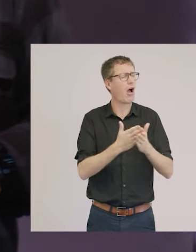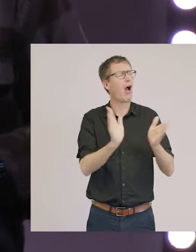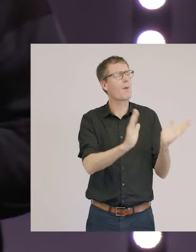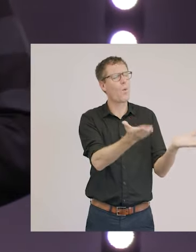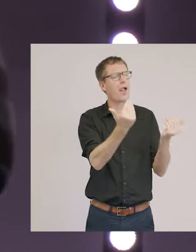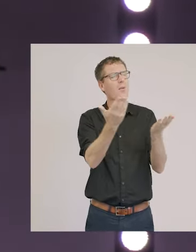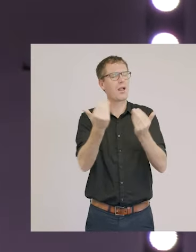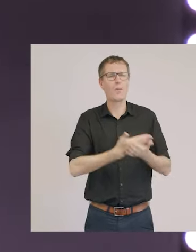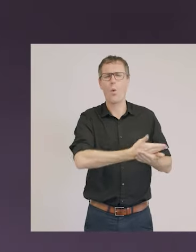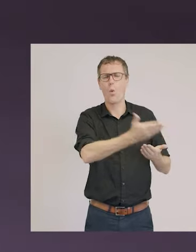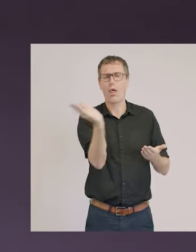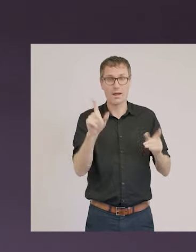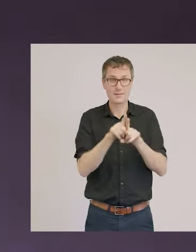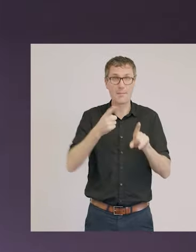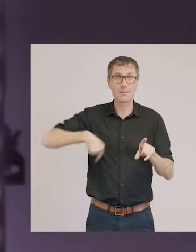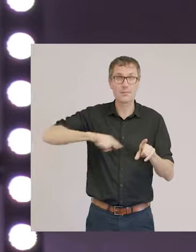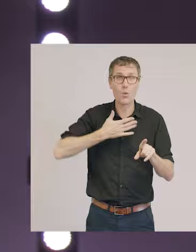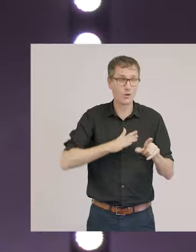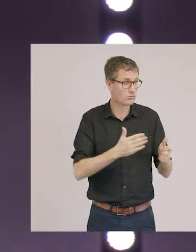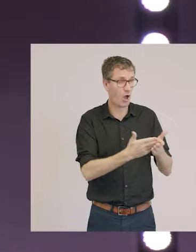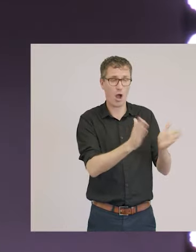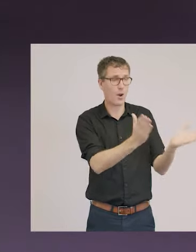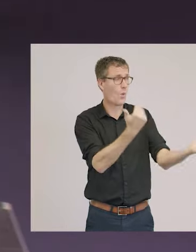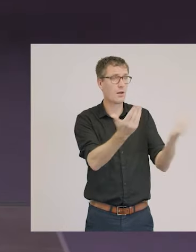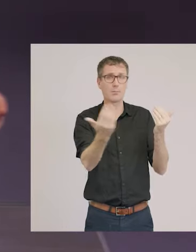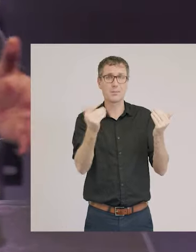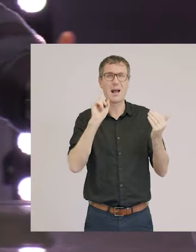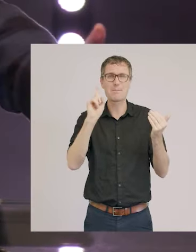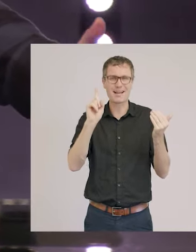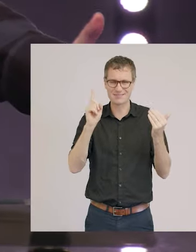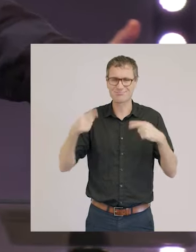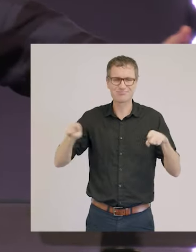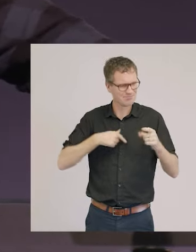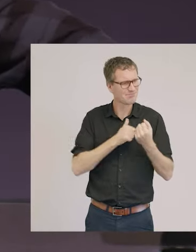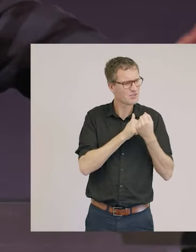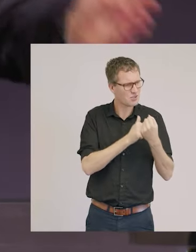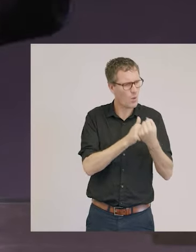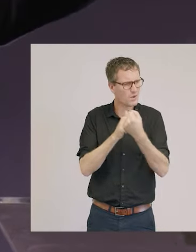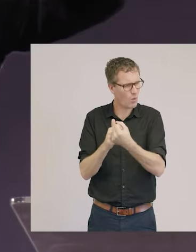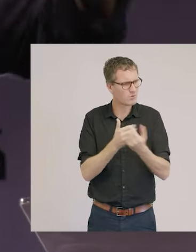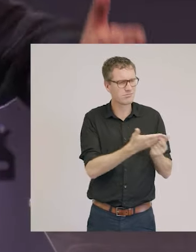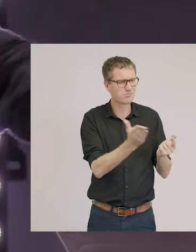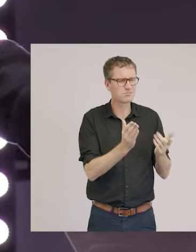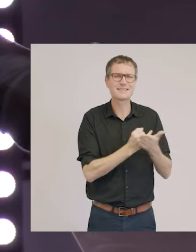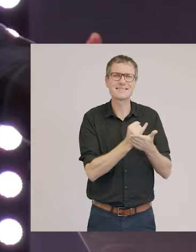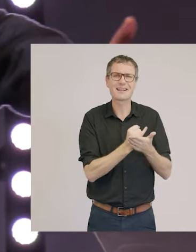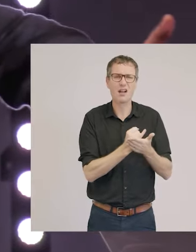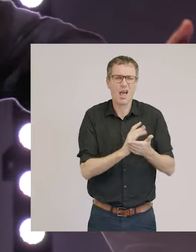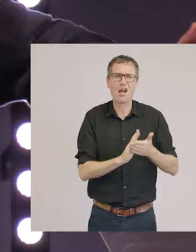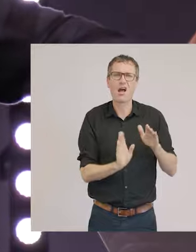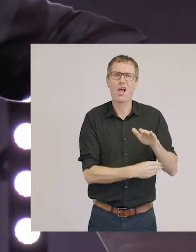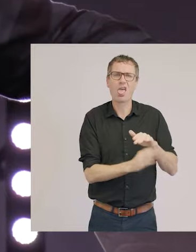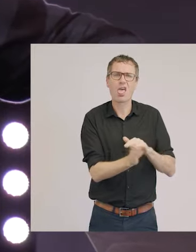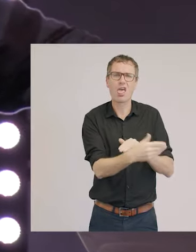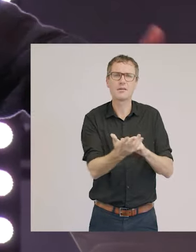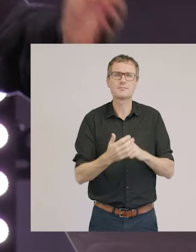known churches that are so open to everybody, which is great. We want to be open to everybody. But there's so much of endorsement of sin. There's so